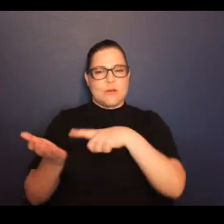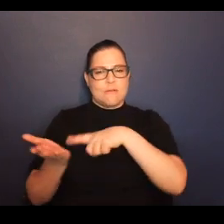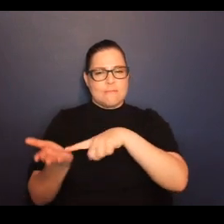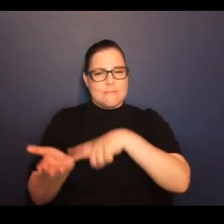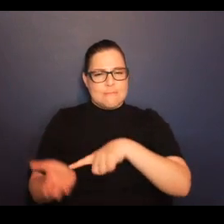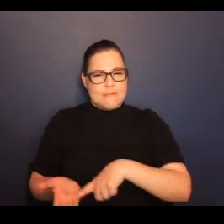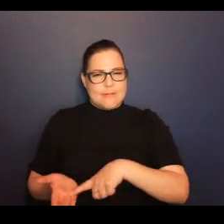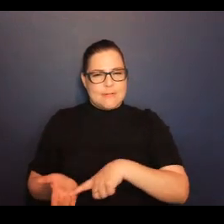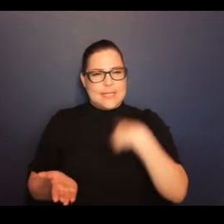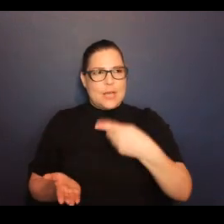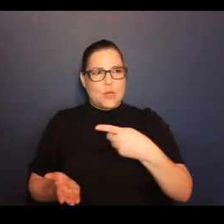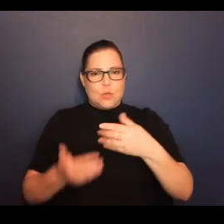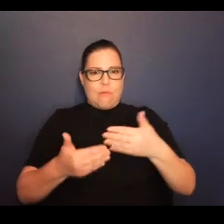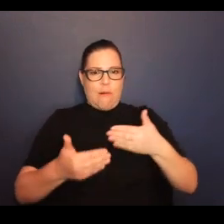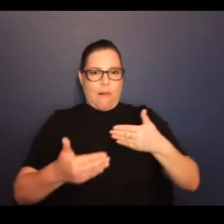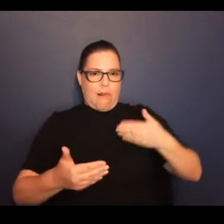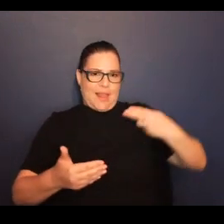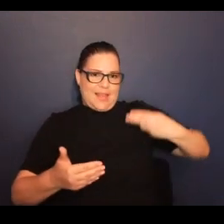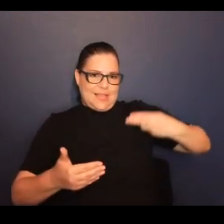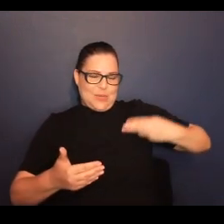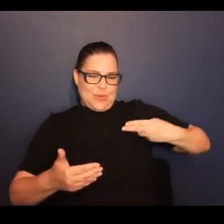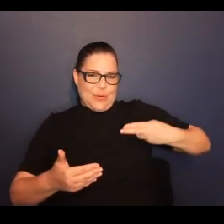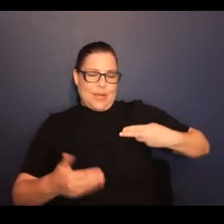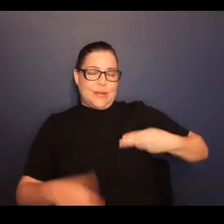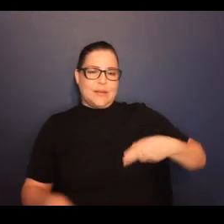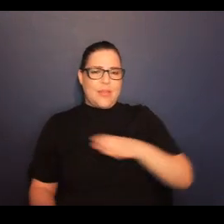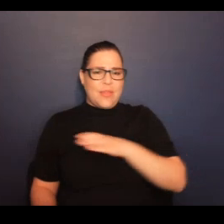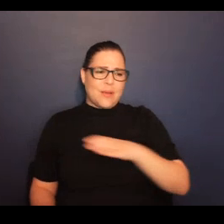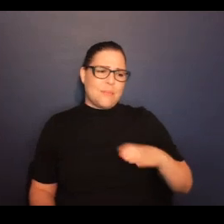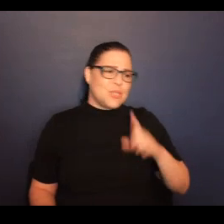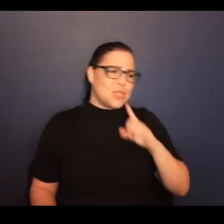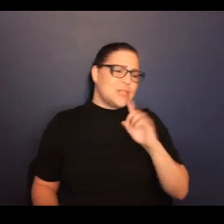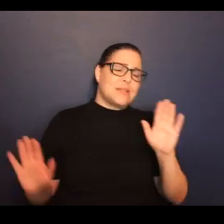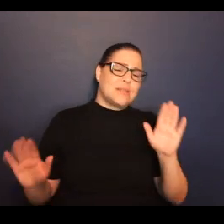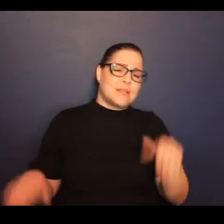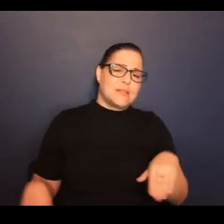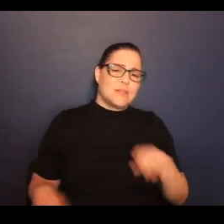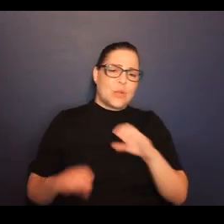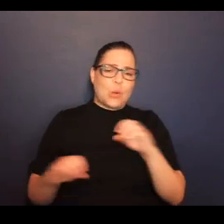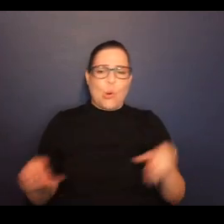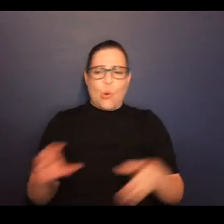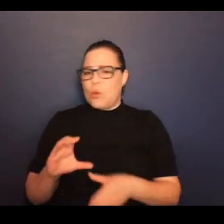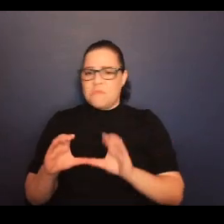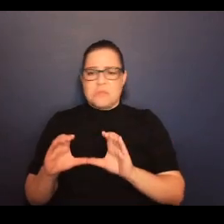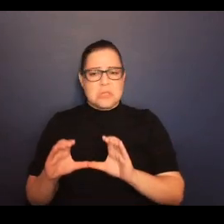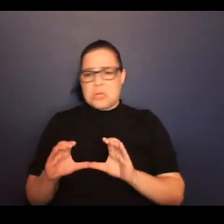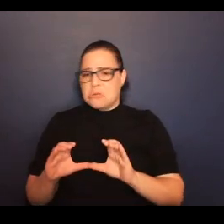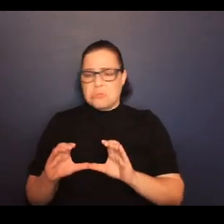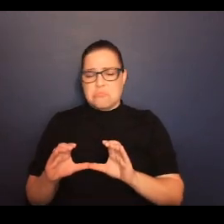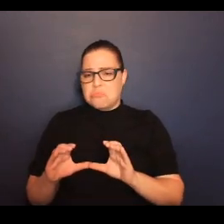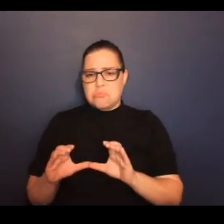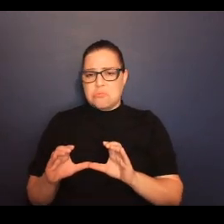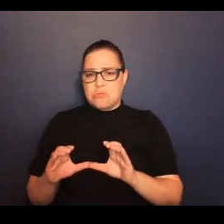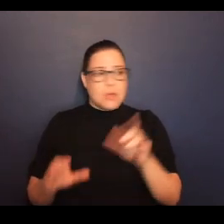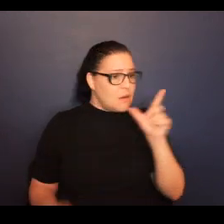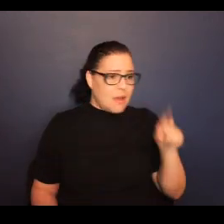building. You constantly hear the commission say, well, you know, we don't have a recertification. You don't need